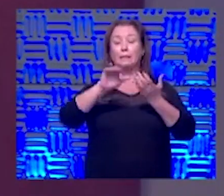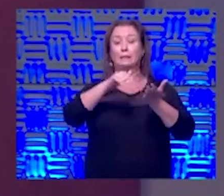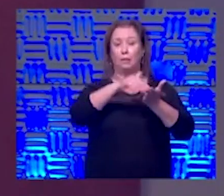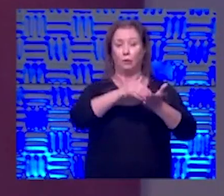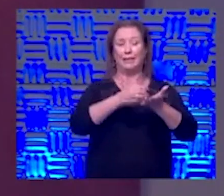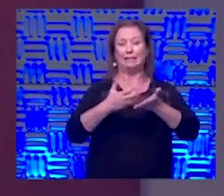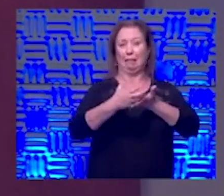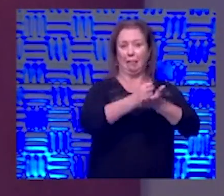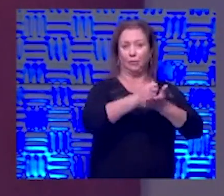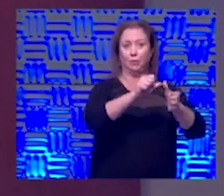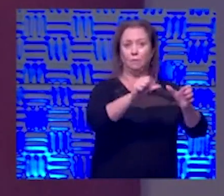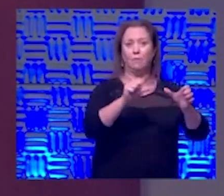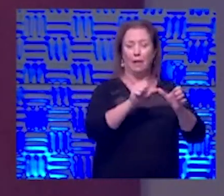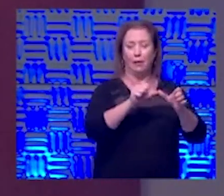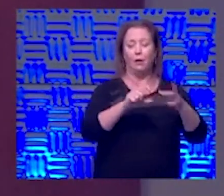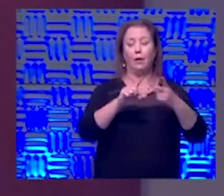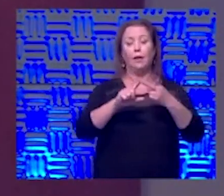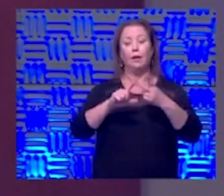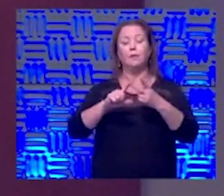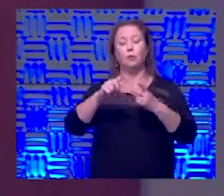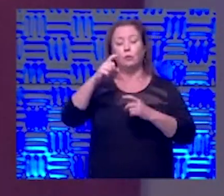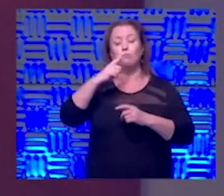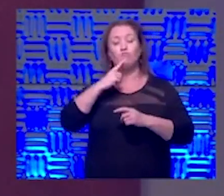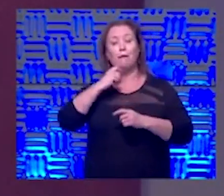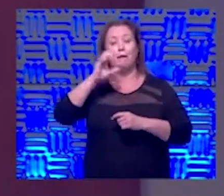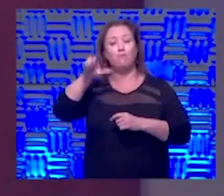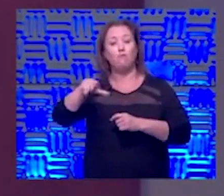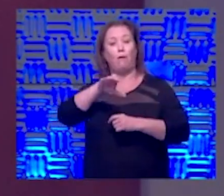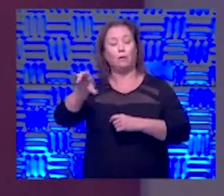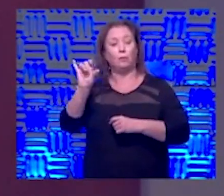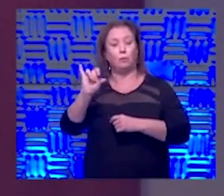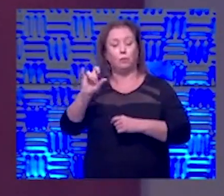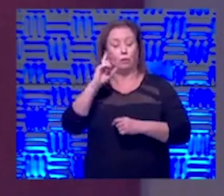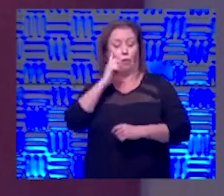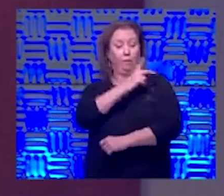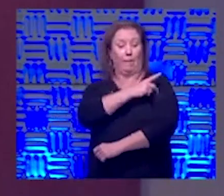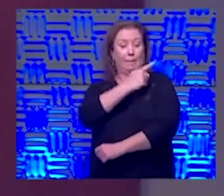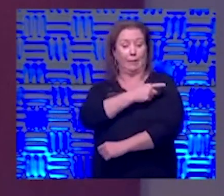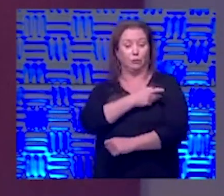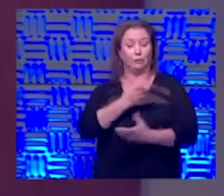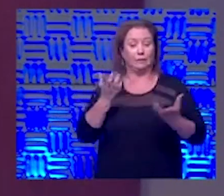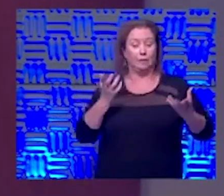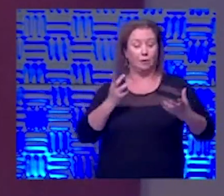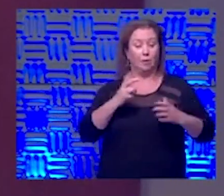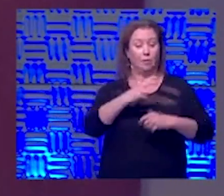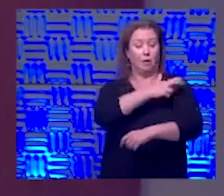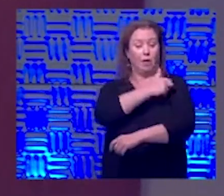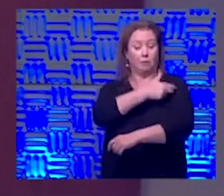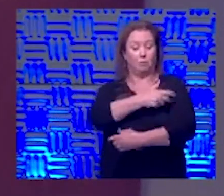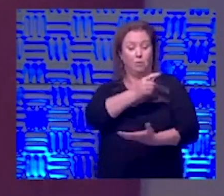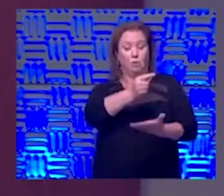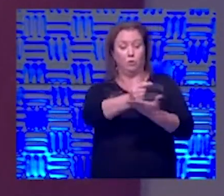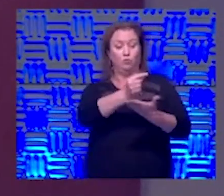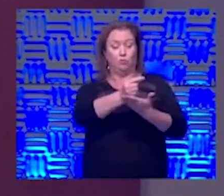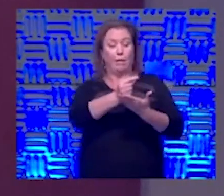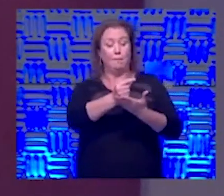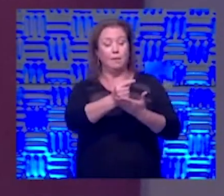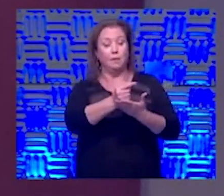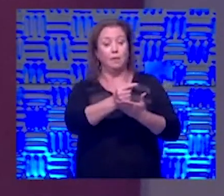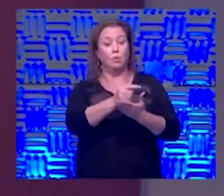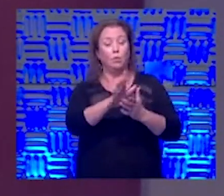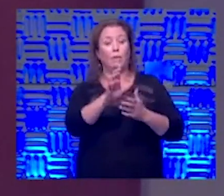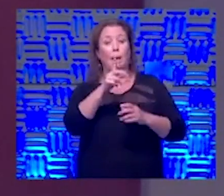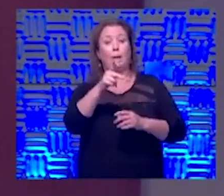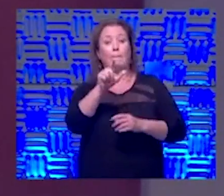Cross for convalescent plasma. So if we have patients in the hospital and we'd like to treating them with